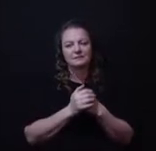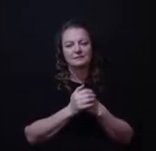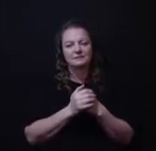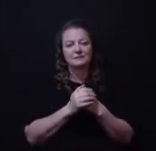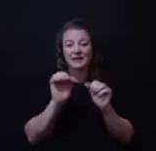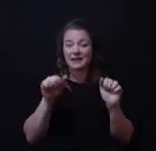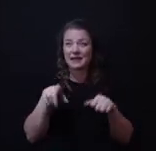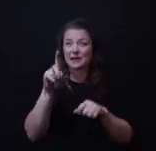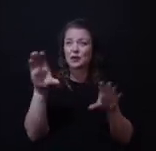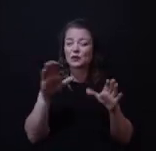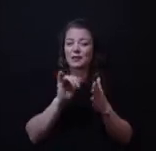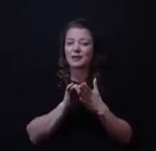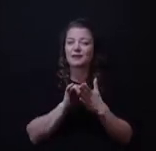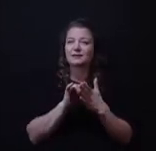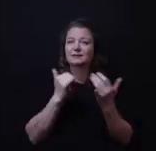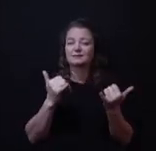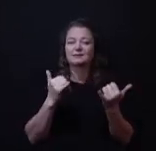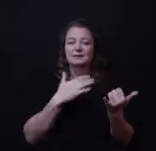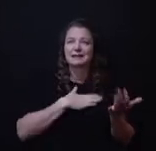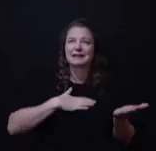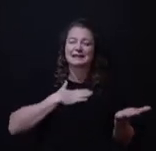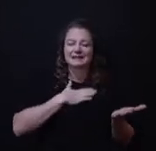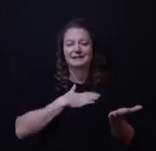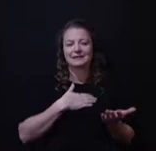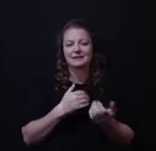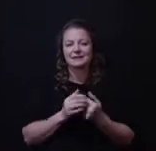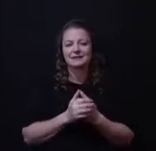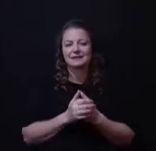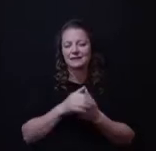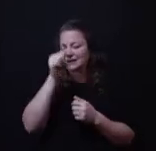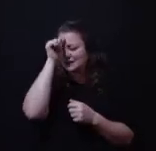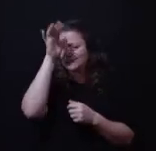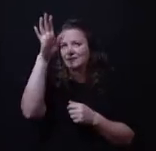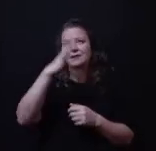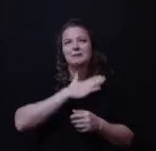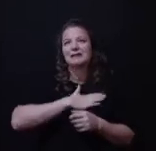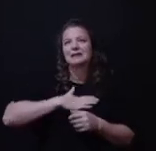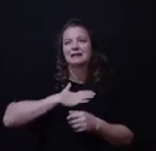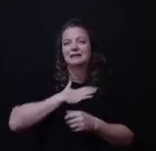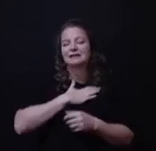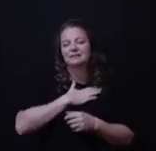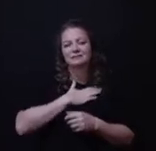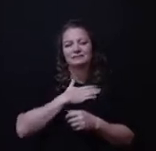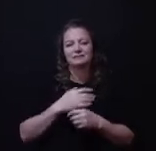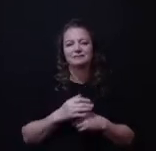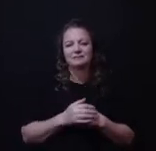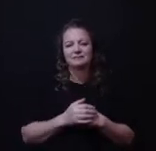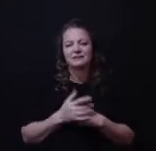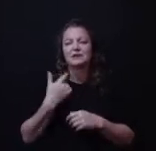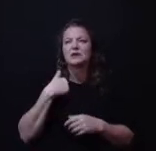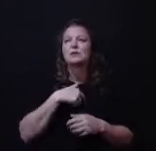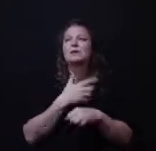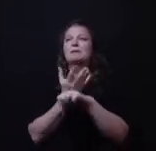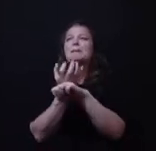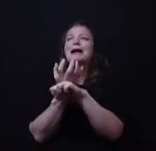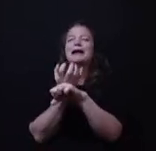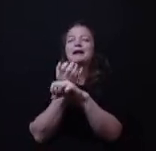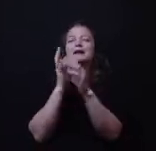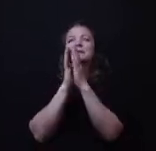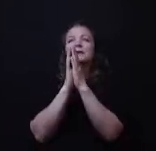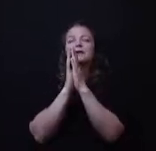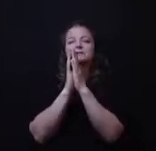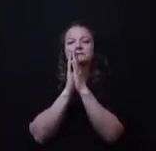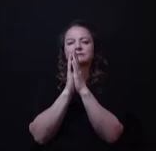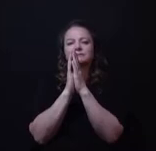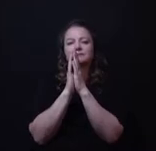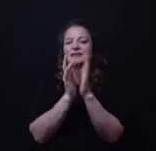Could you do that today, please? Father, please. We beg this prayer